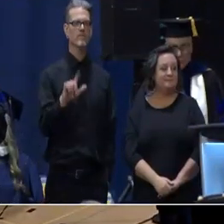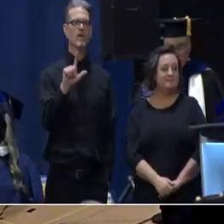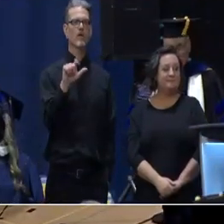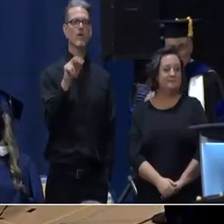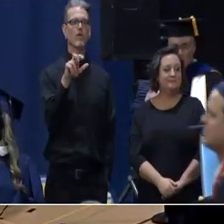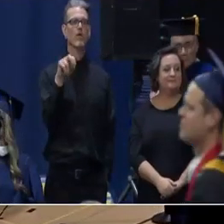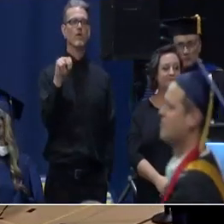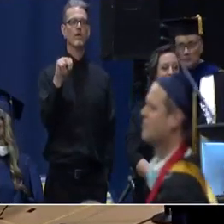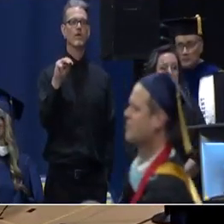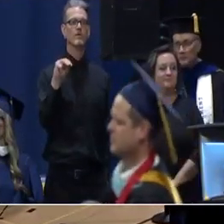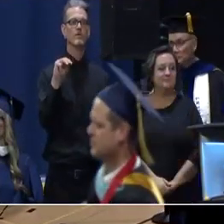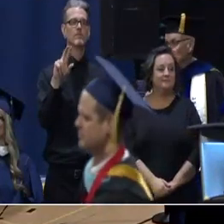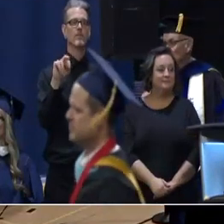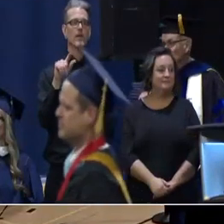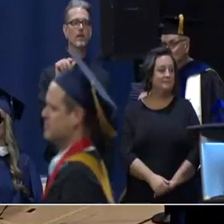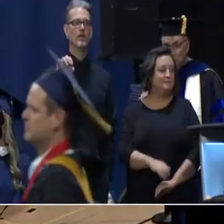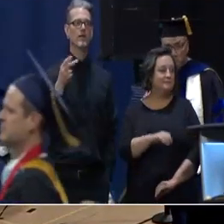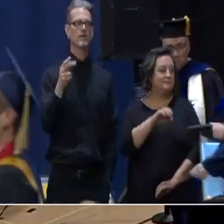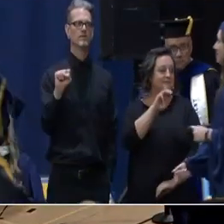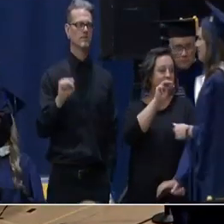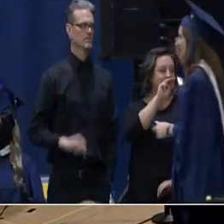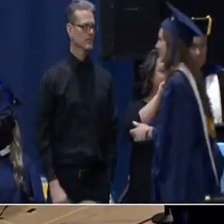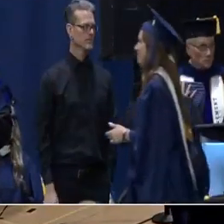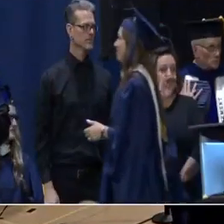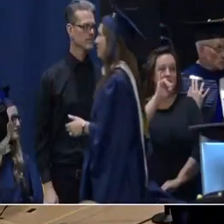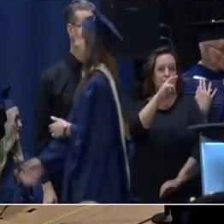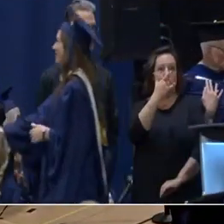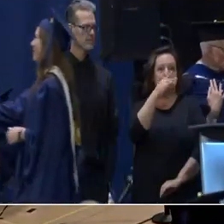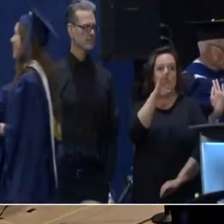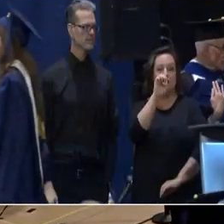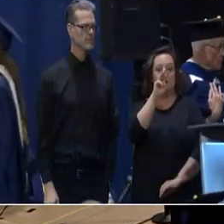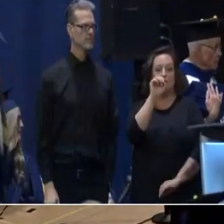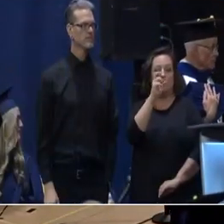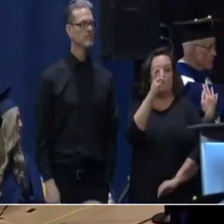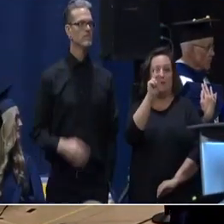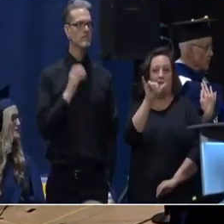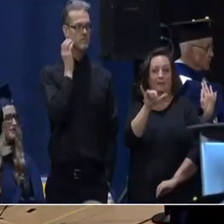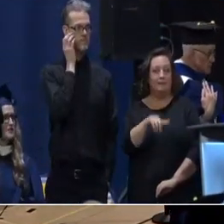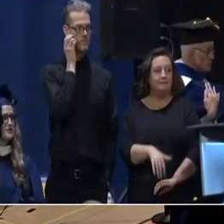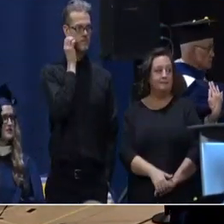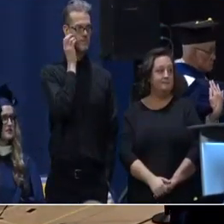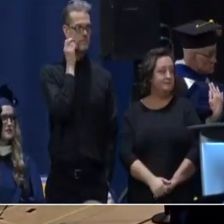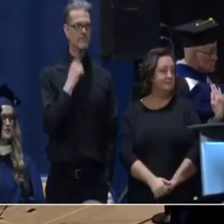Lauren Wibbles. Michelle Mawinney.